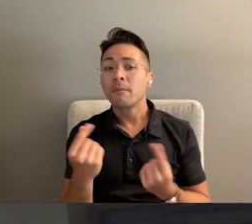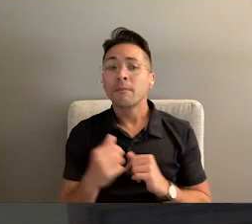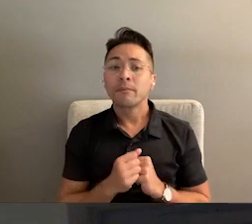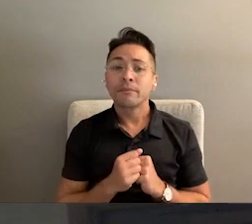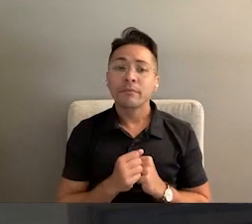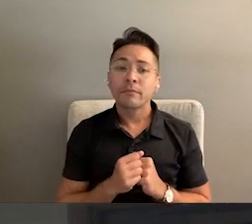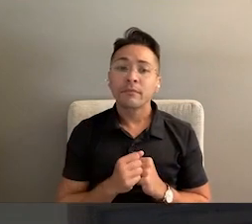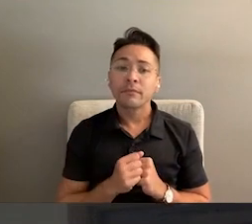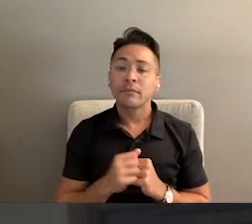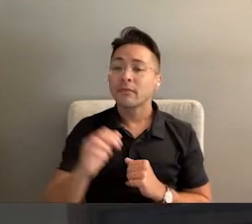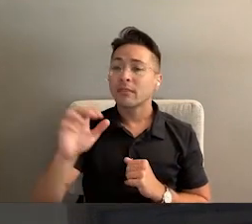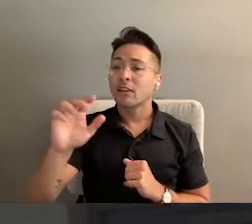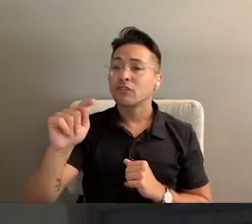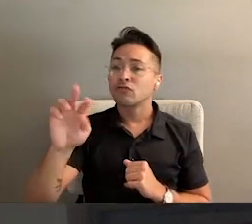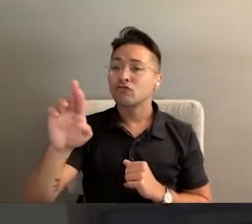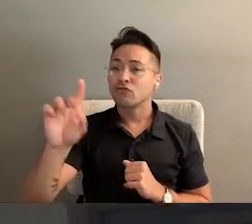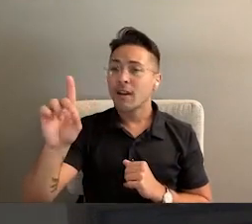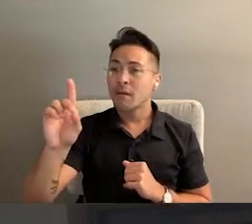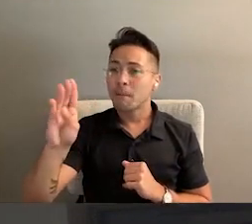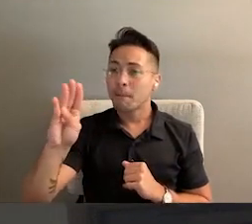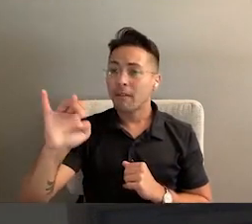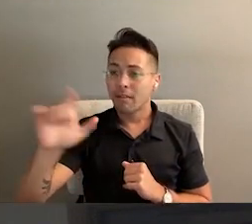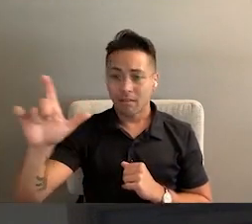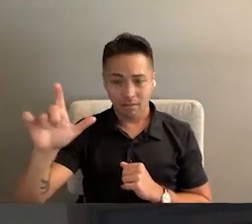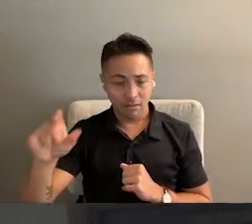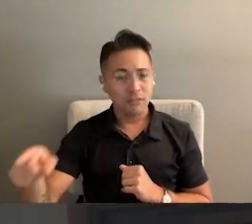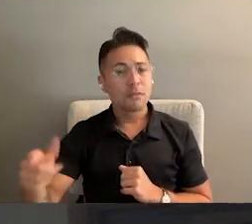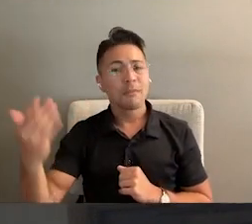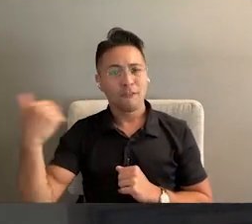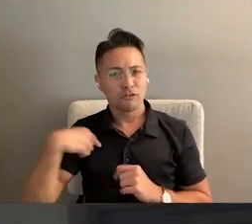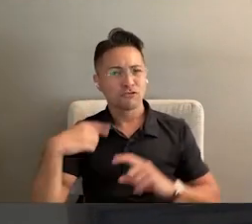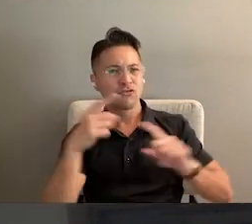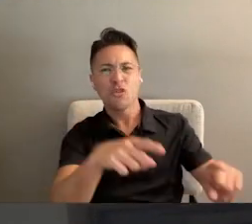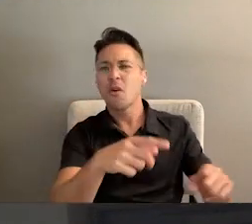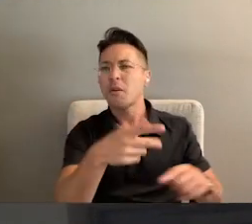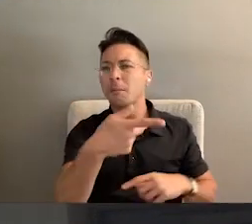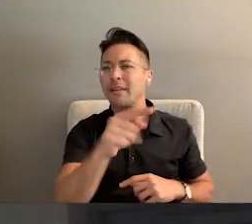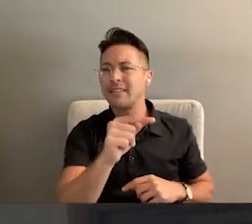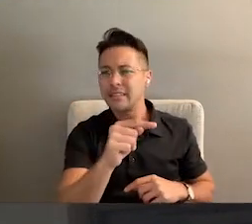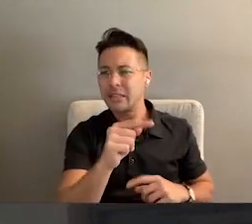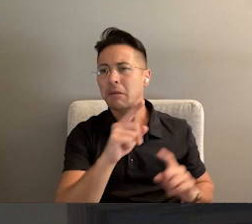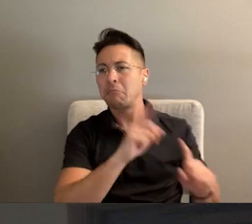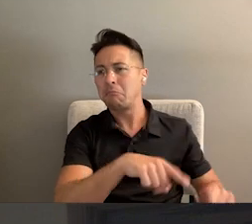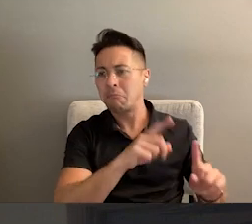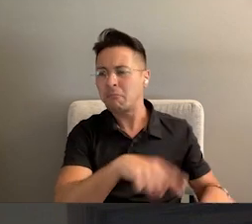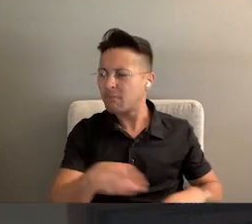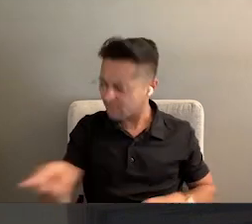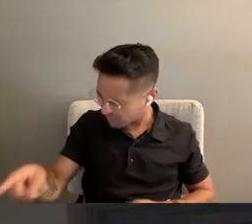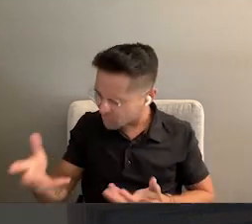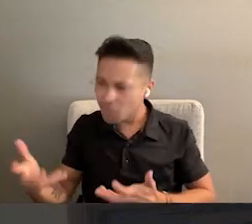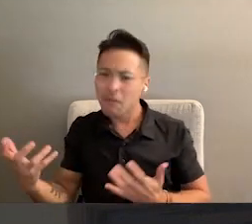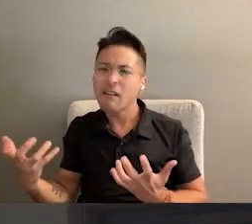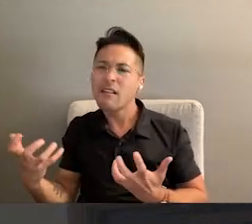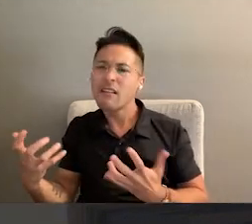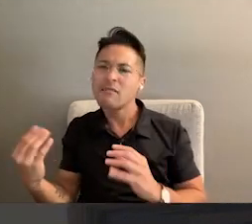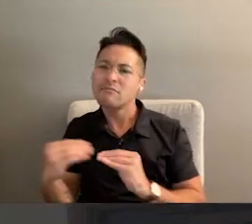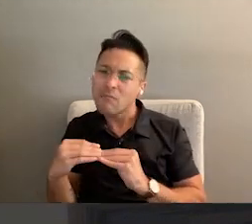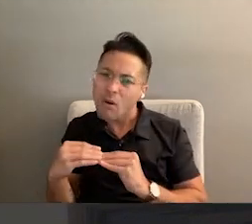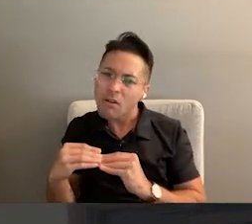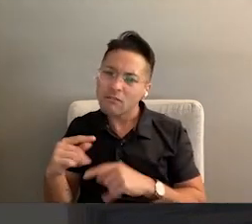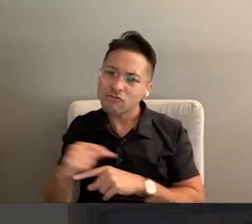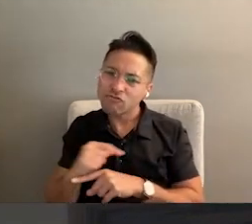improved her life. One of which is a gait trainer treadmill. She was going to a PT for